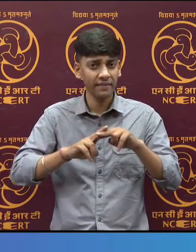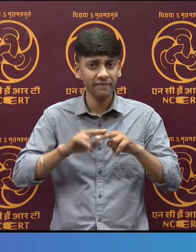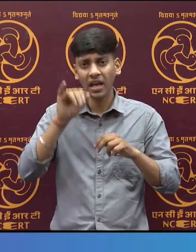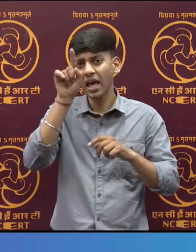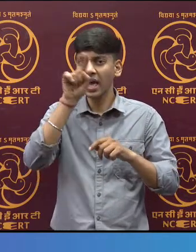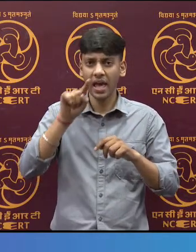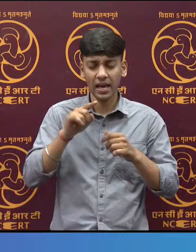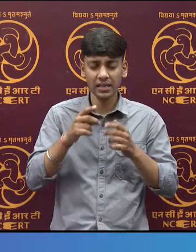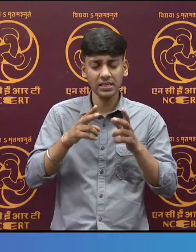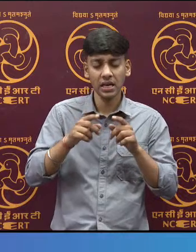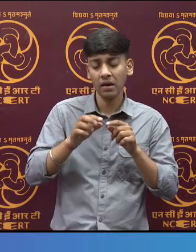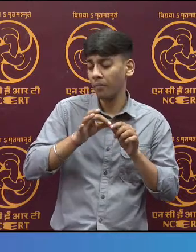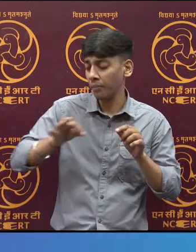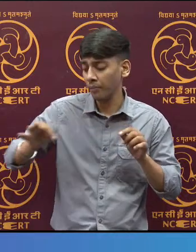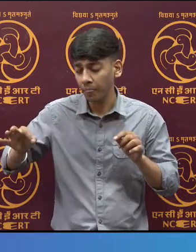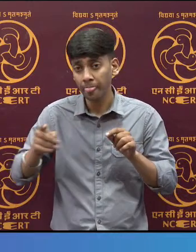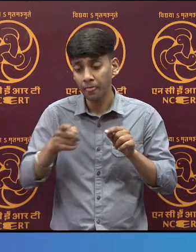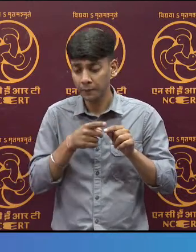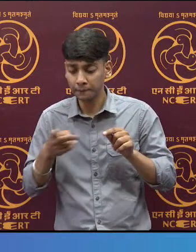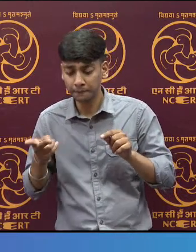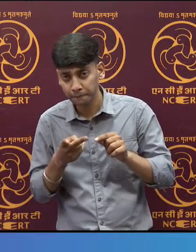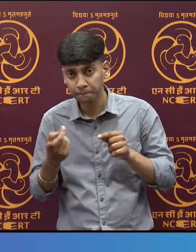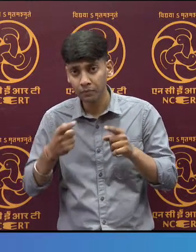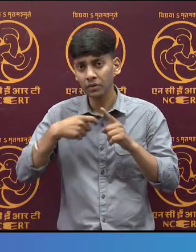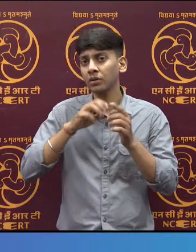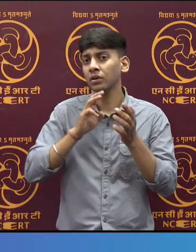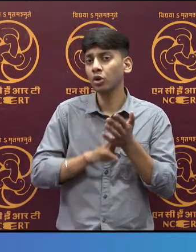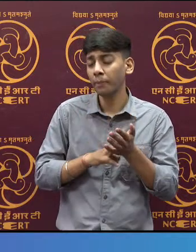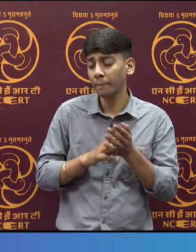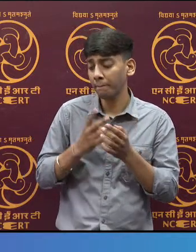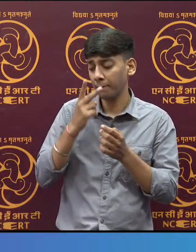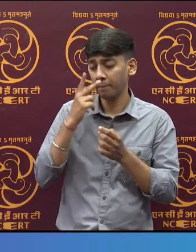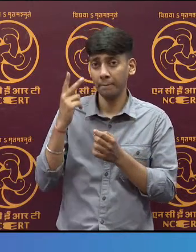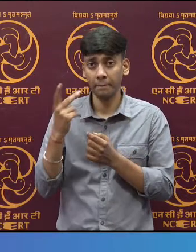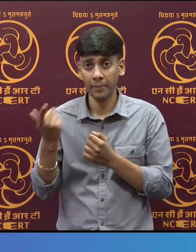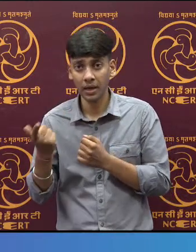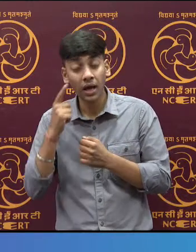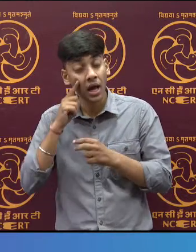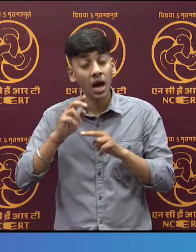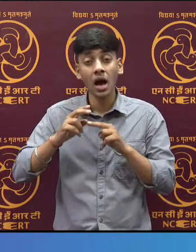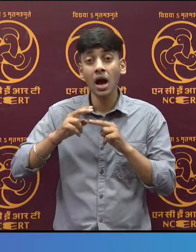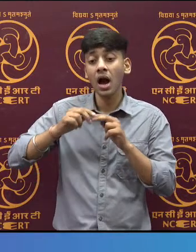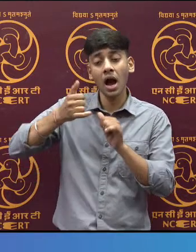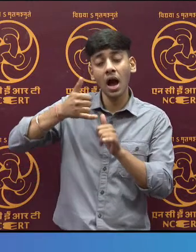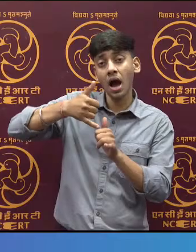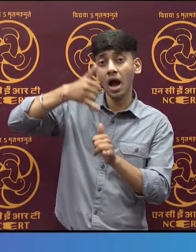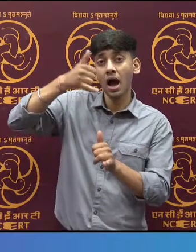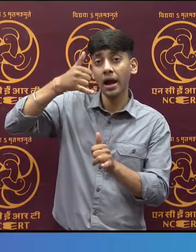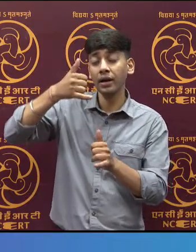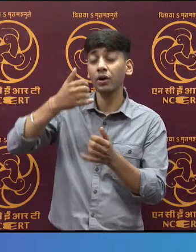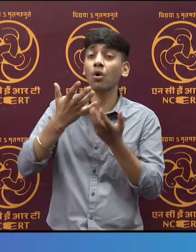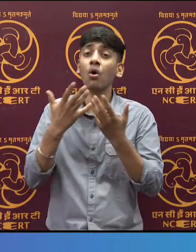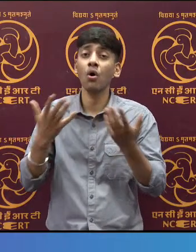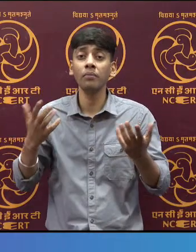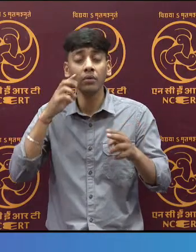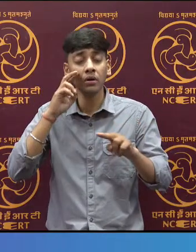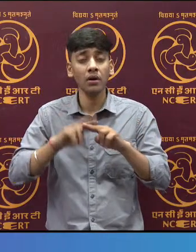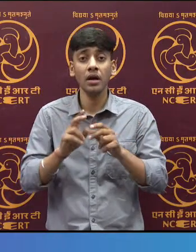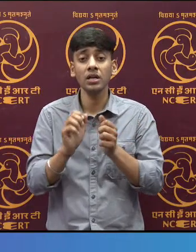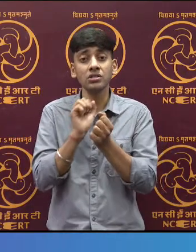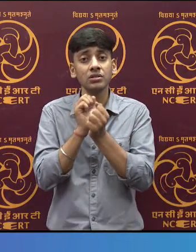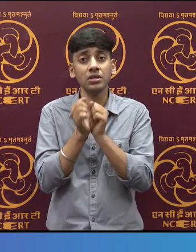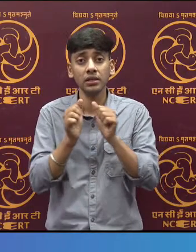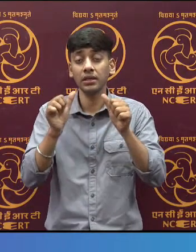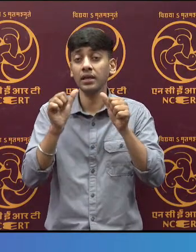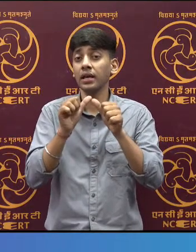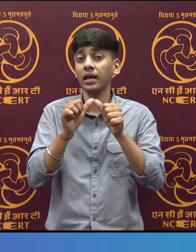traveled, we just replace s by h, where h is the height covered by the object, and in place of a